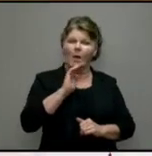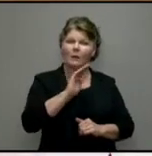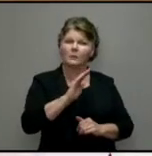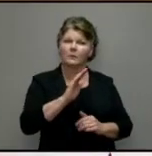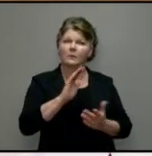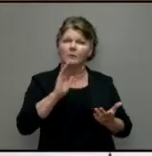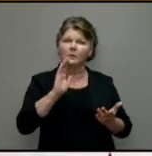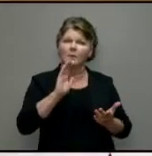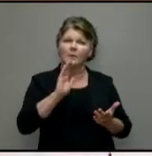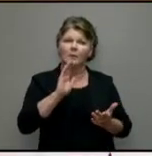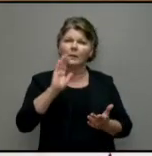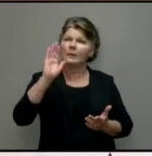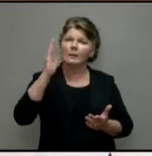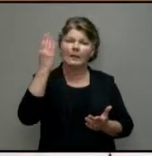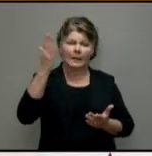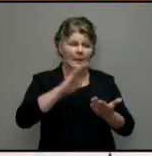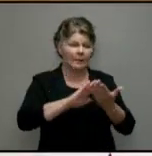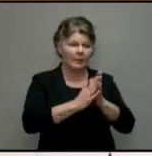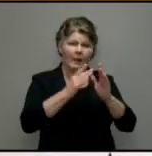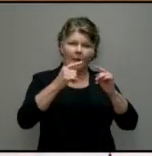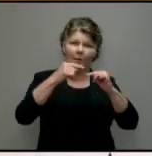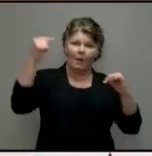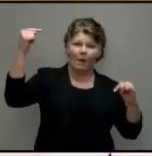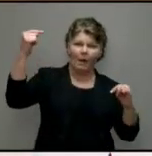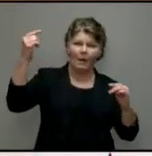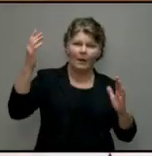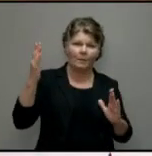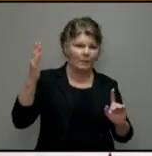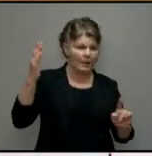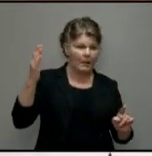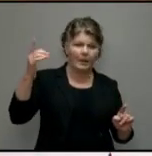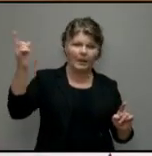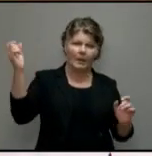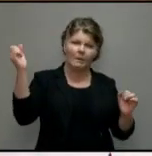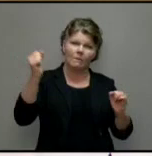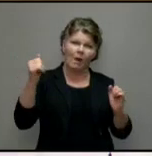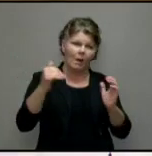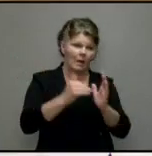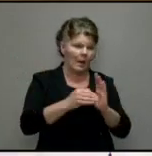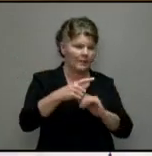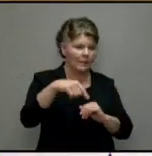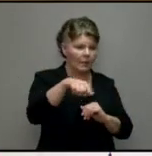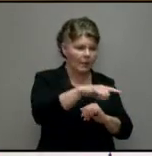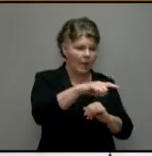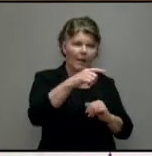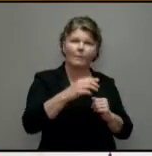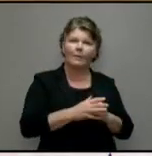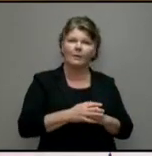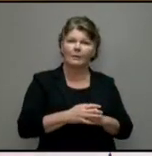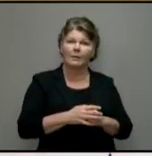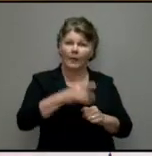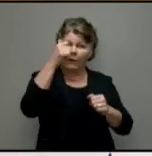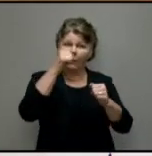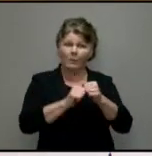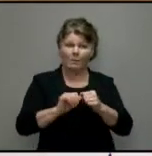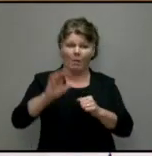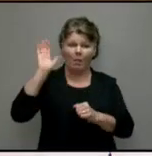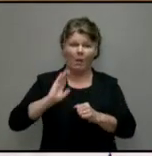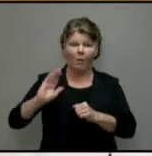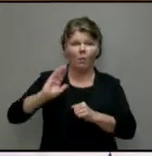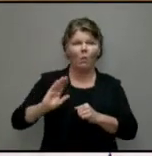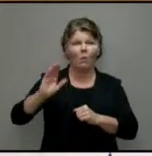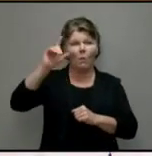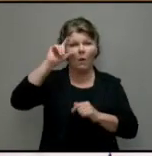Therefore he turned to be their enemy, and he himself fought against them. Then he remembered the days of old of Moses and his